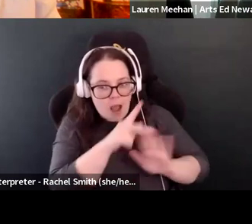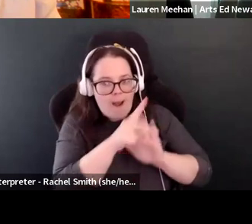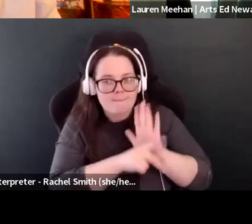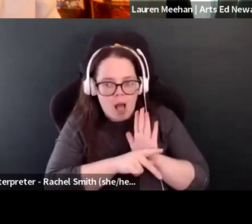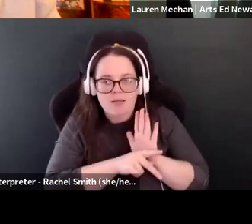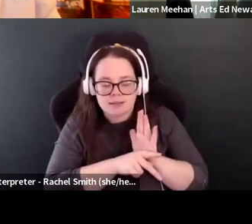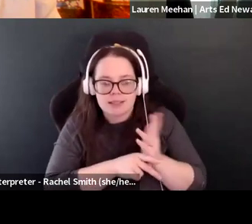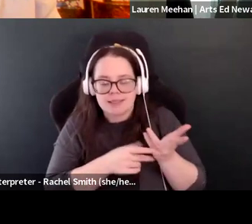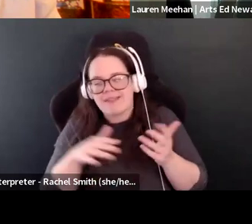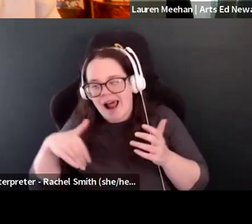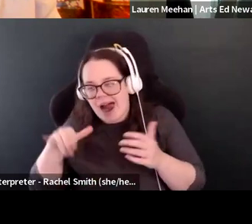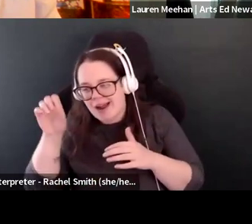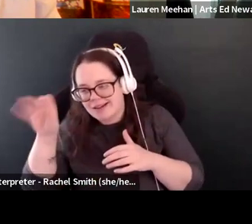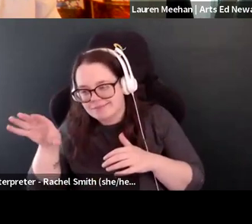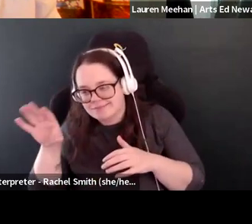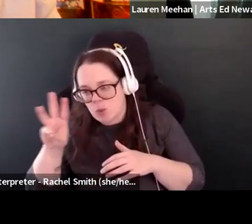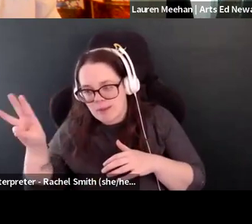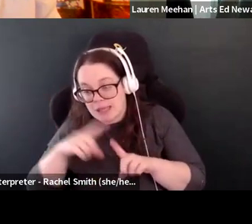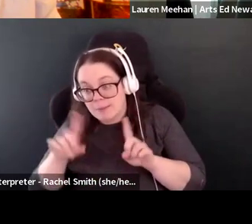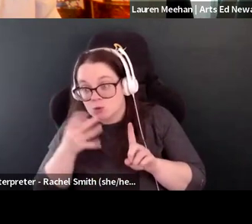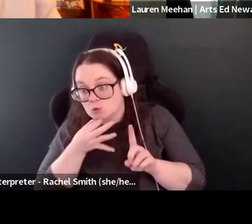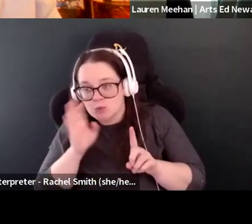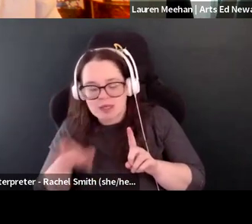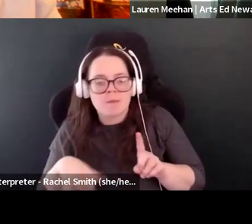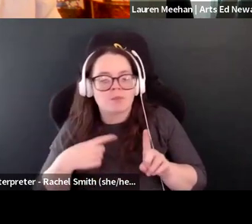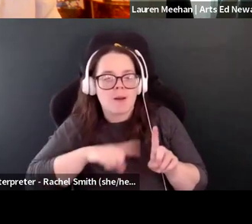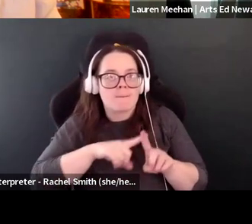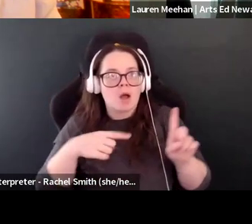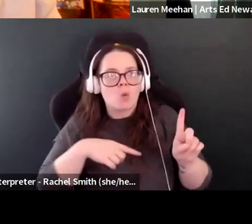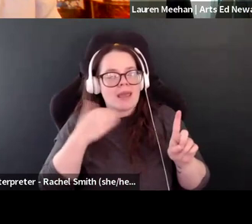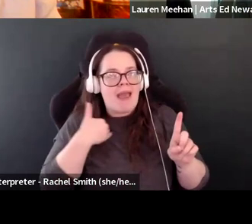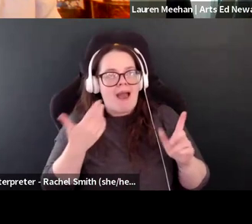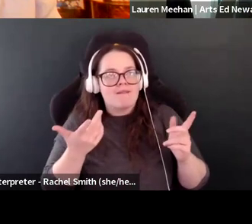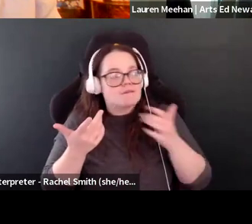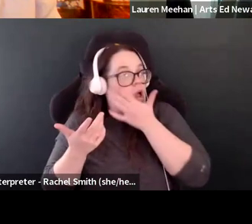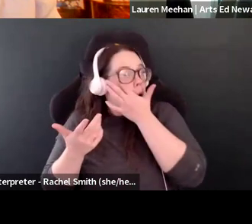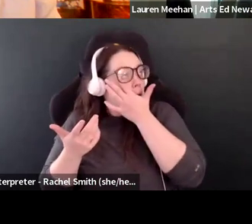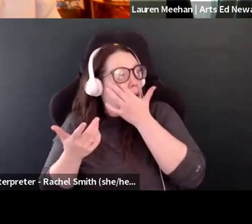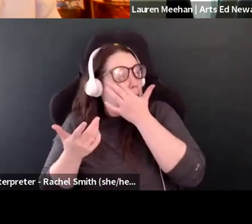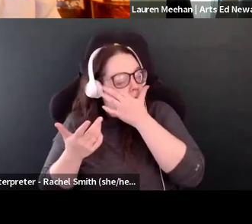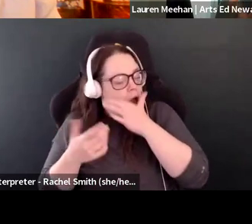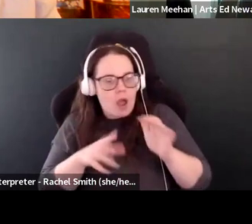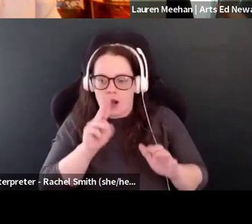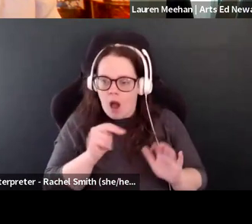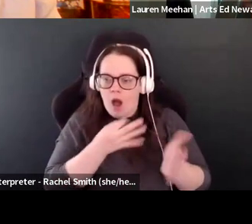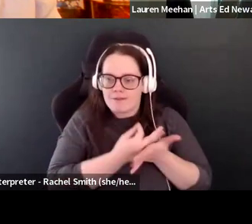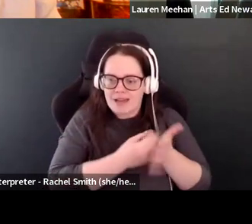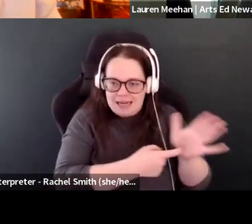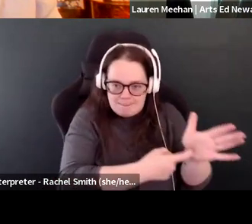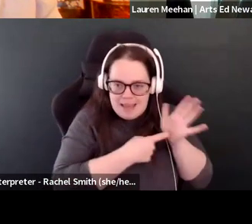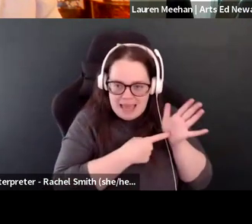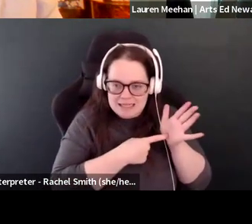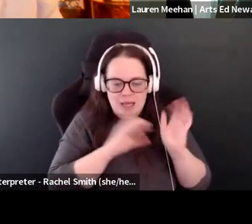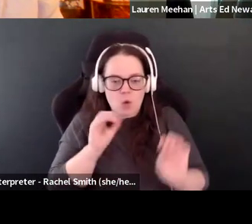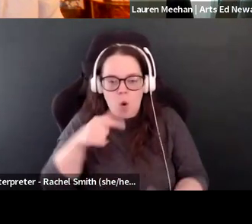that, like the way in which, there's an unfunded mandate funding in our state in terms of the arts. There's no CUSAC, there's